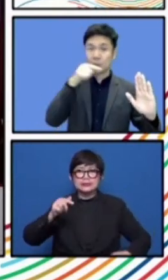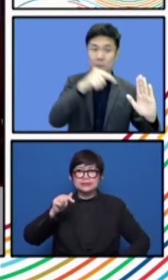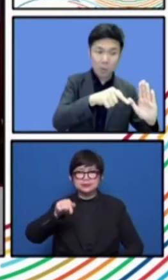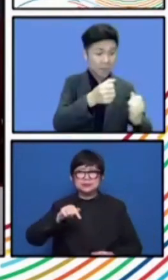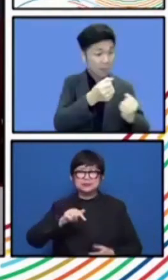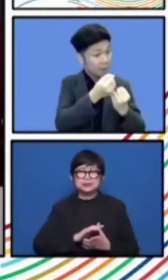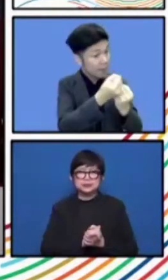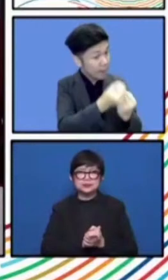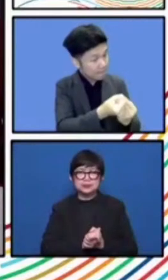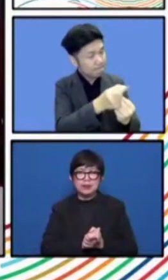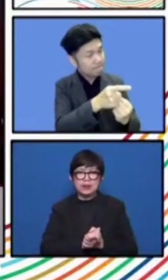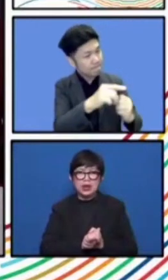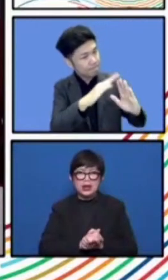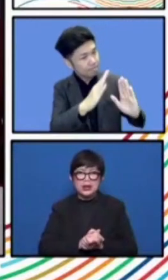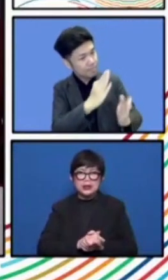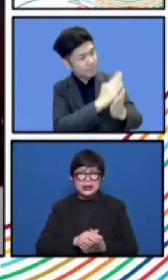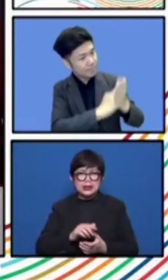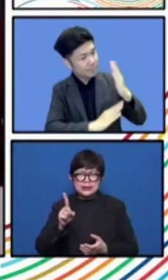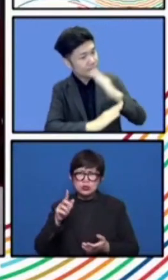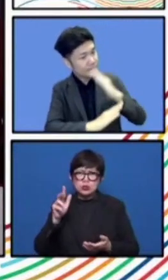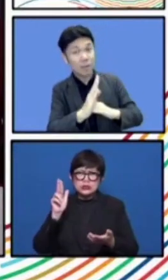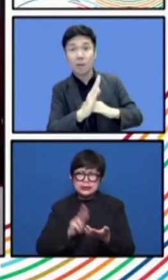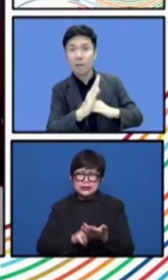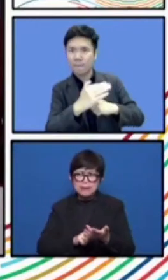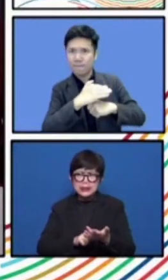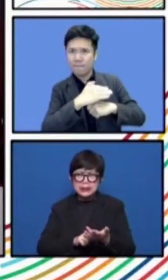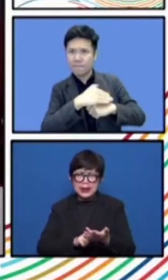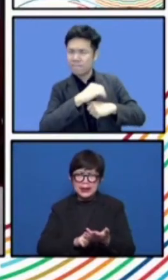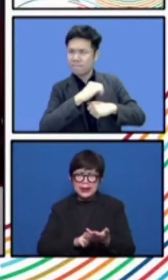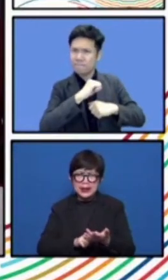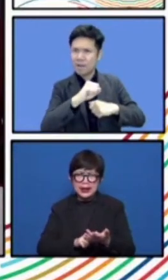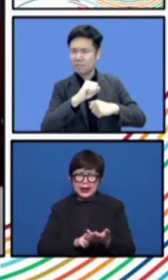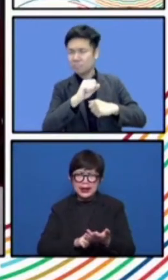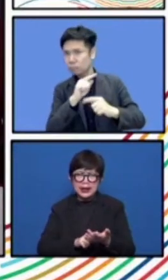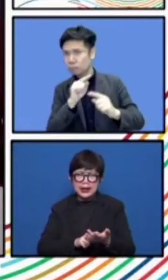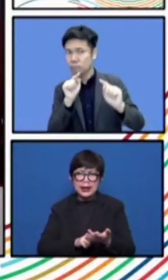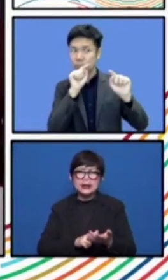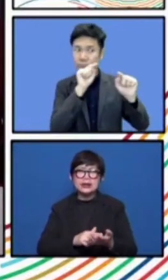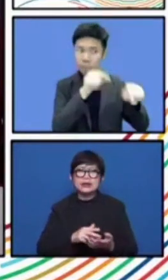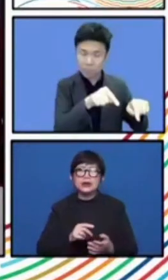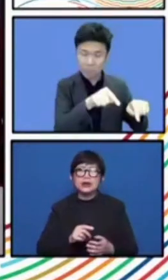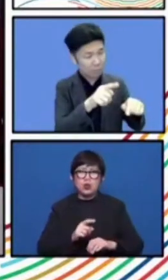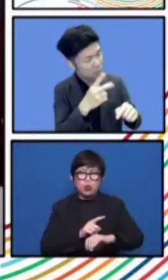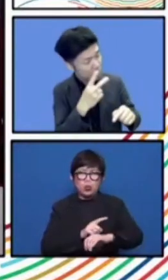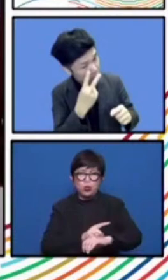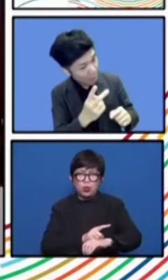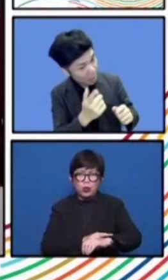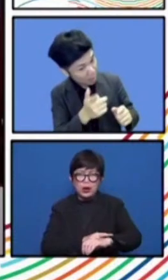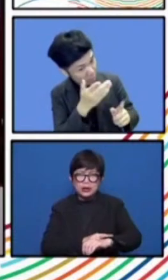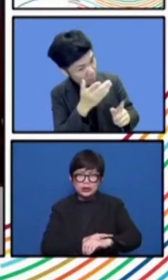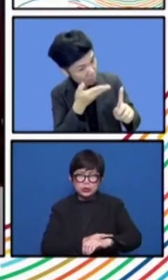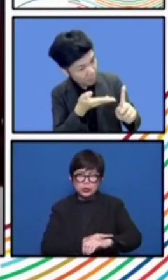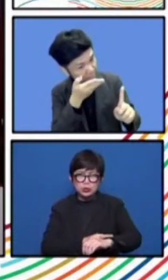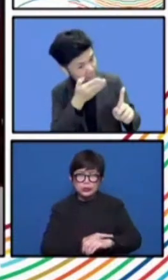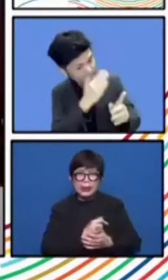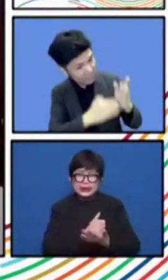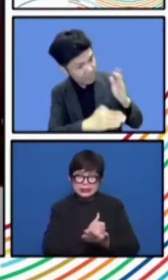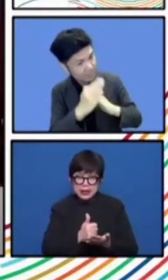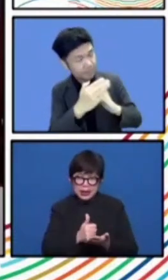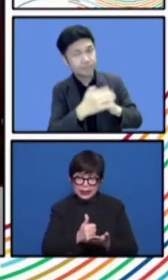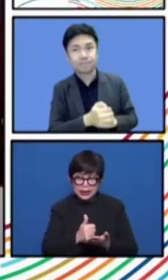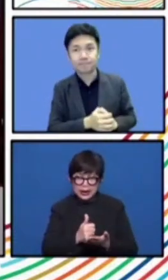guarantees real-time information on persons with disabilities the data